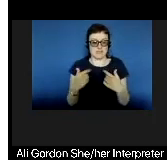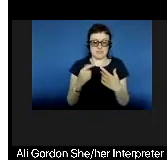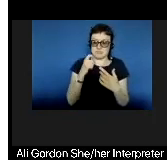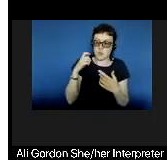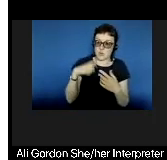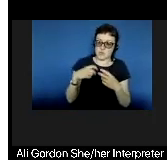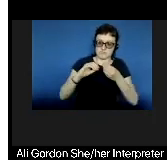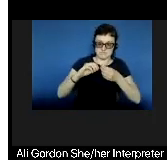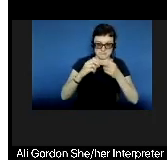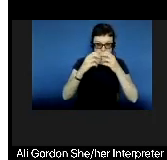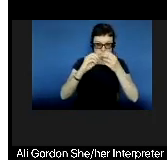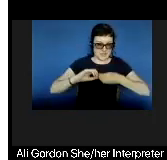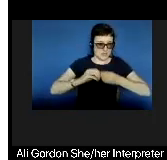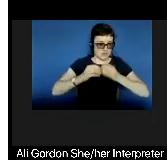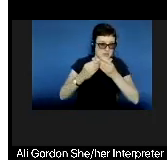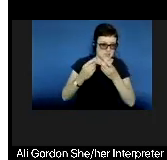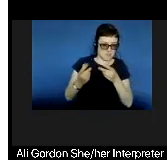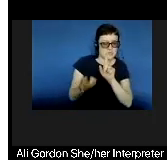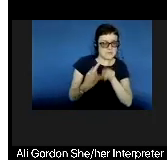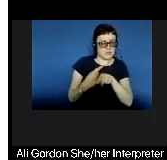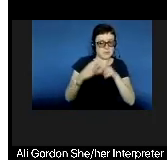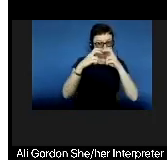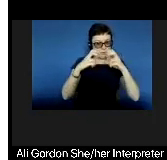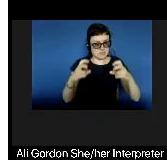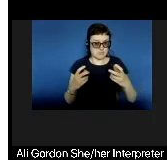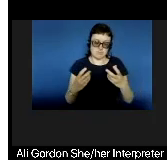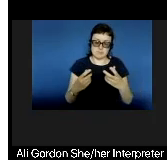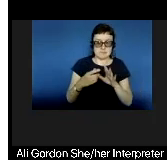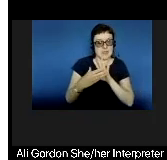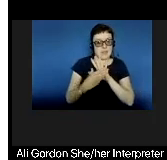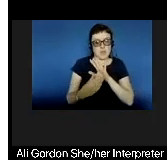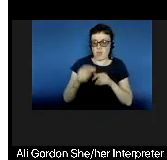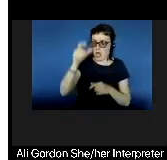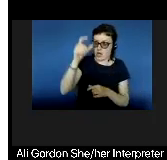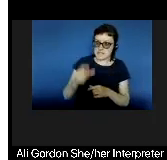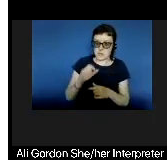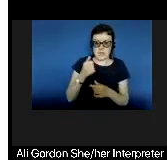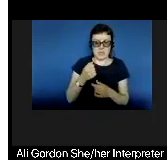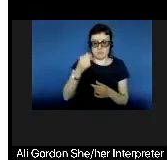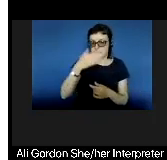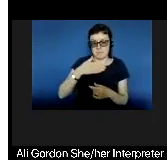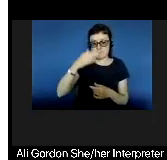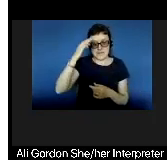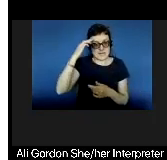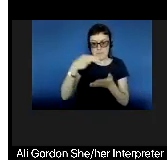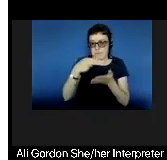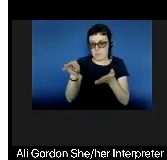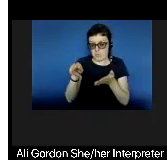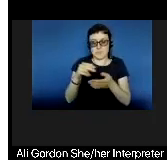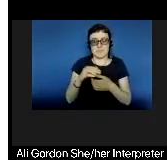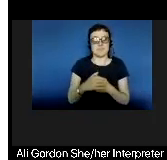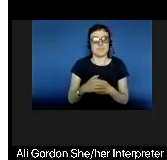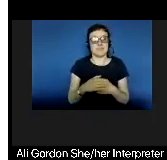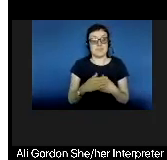their research and explore issues like artist anonymity. And then in 2018, we received funding to deliver